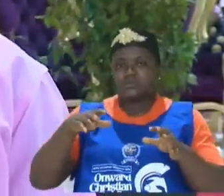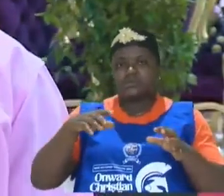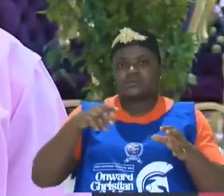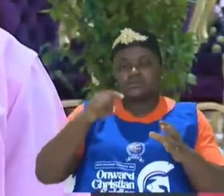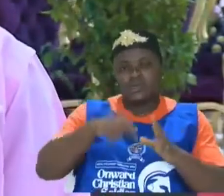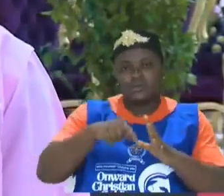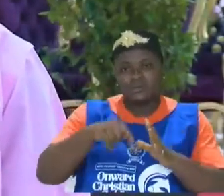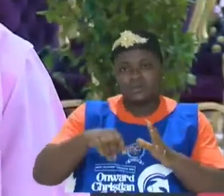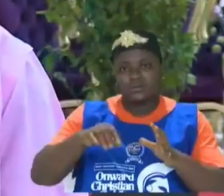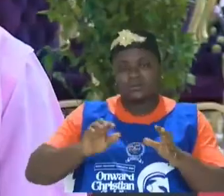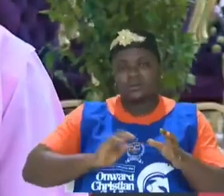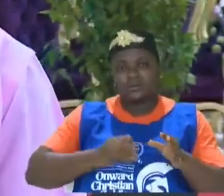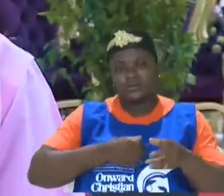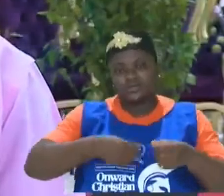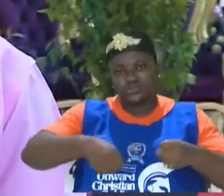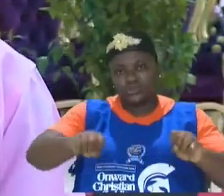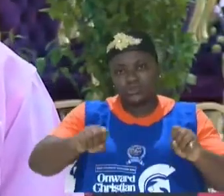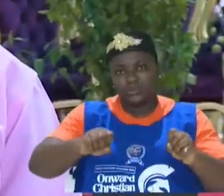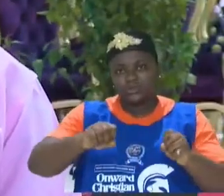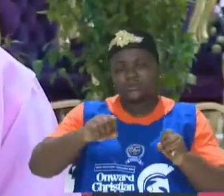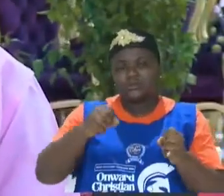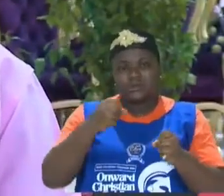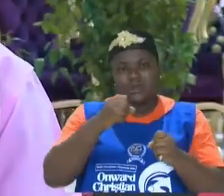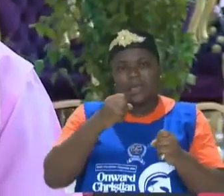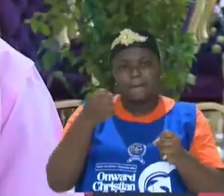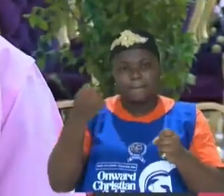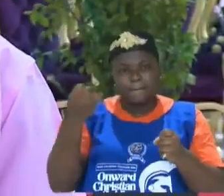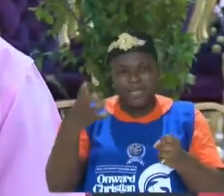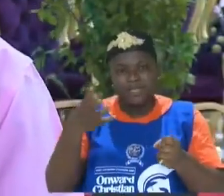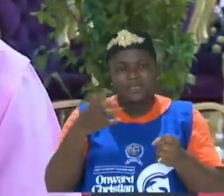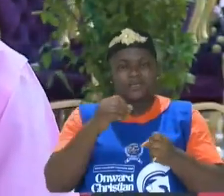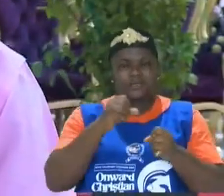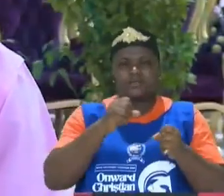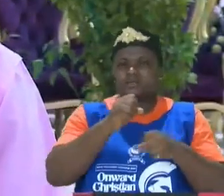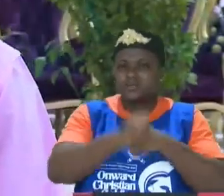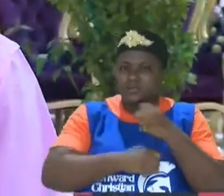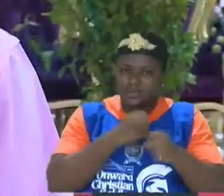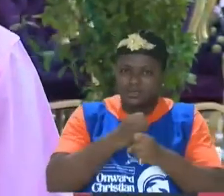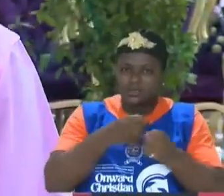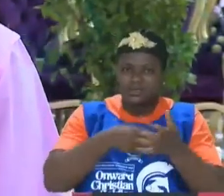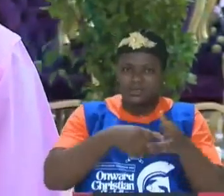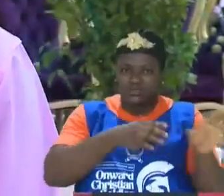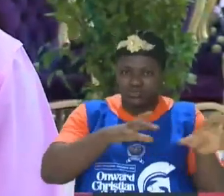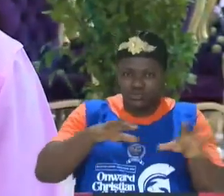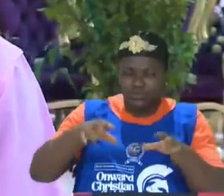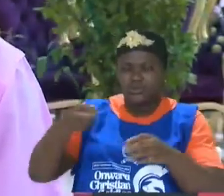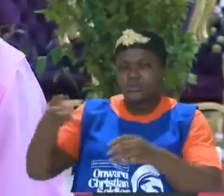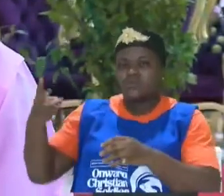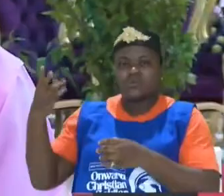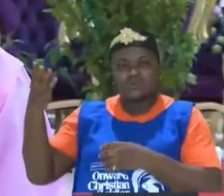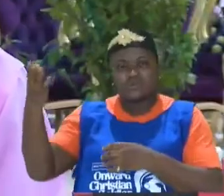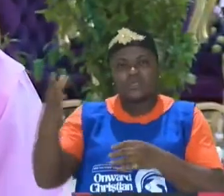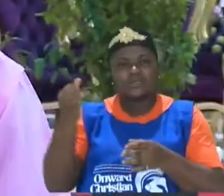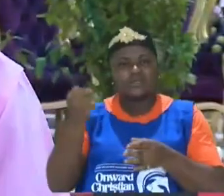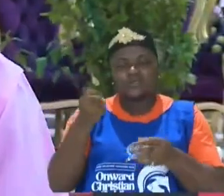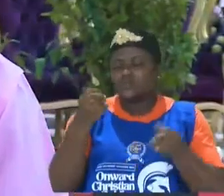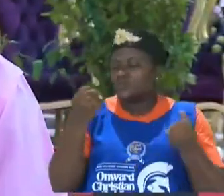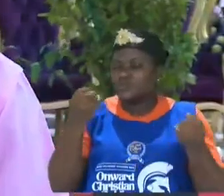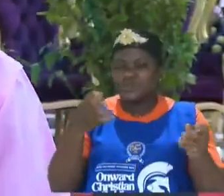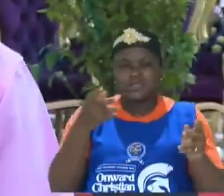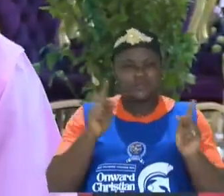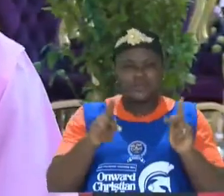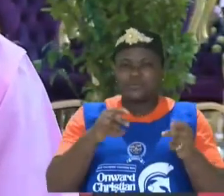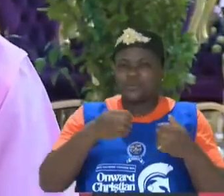3 years. Many years this stream was there. And so many people has went